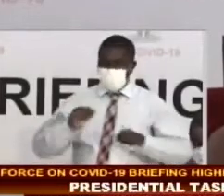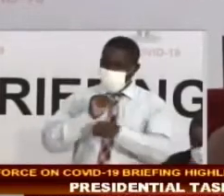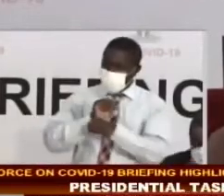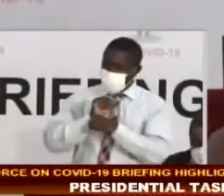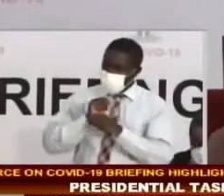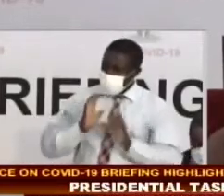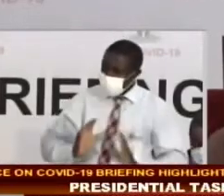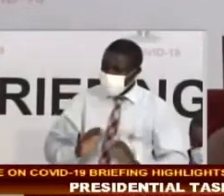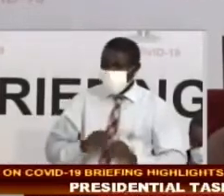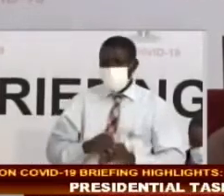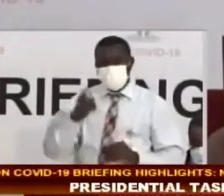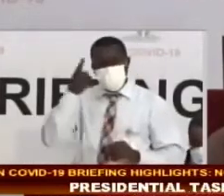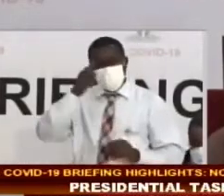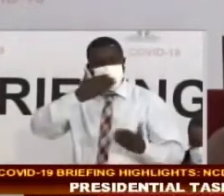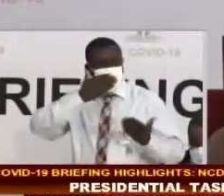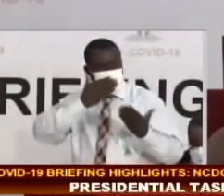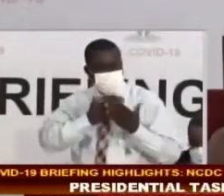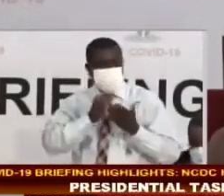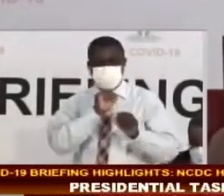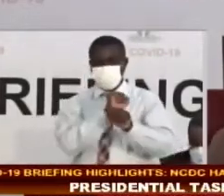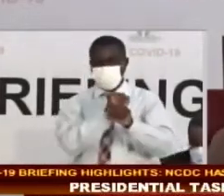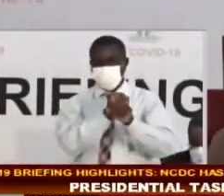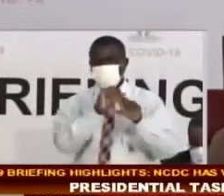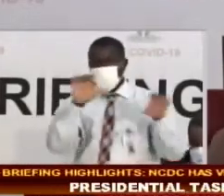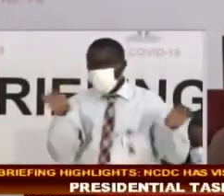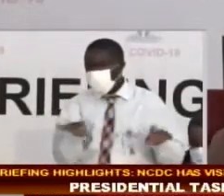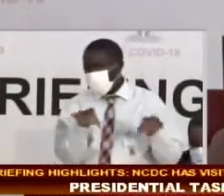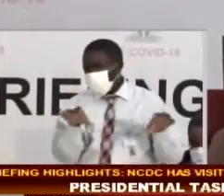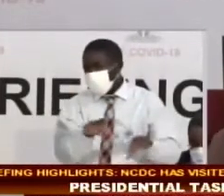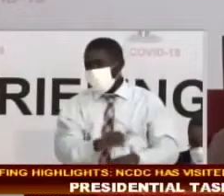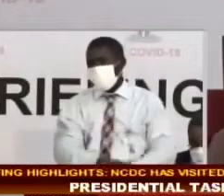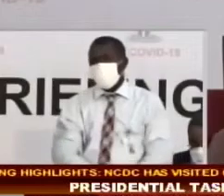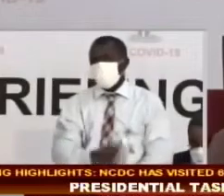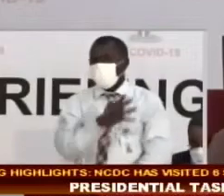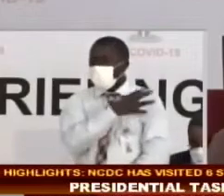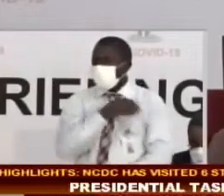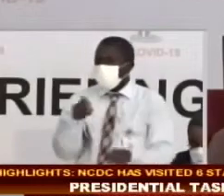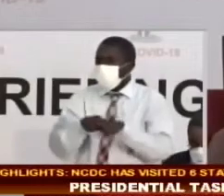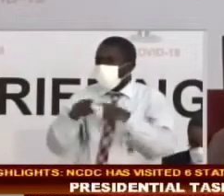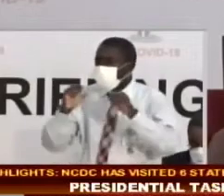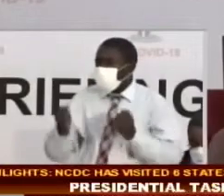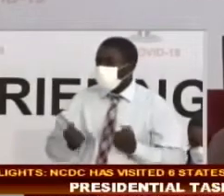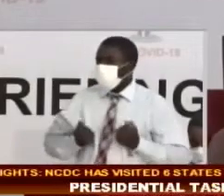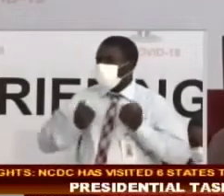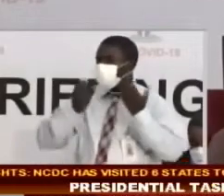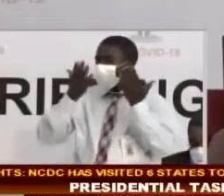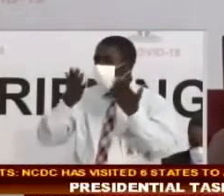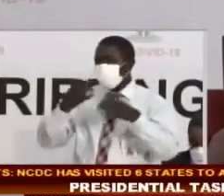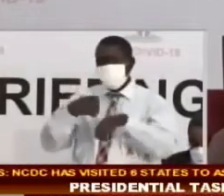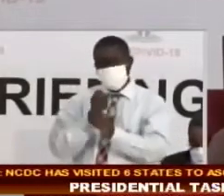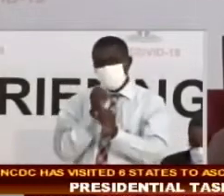for the good work they are doing and the sacrifices they are making.